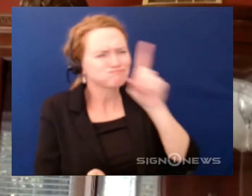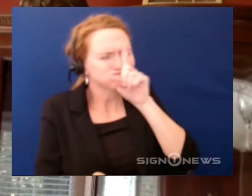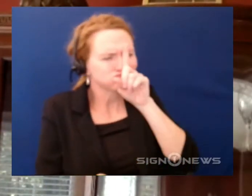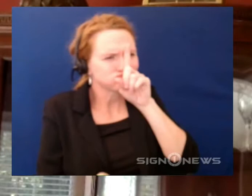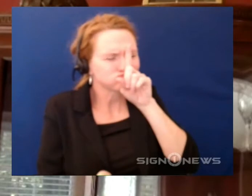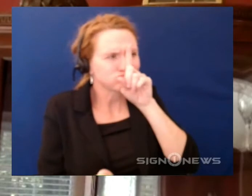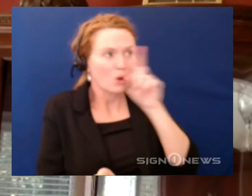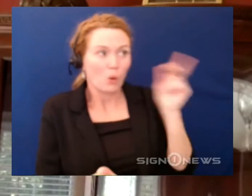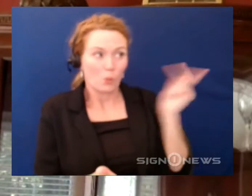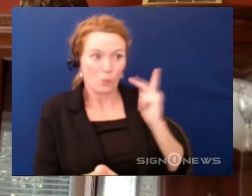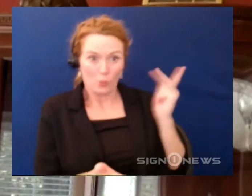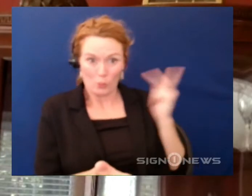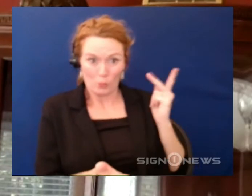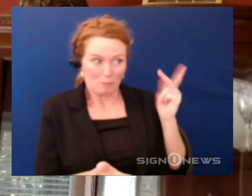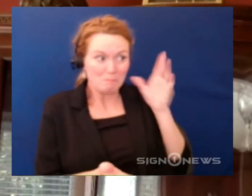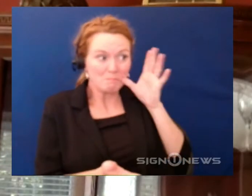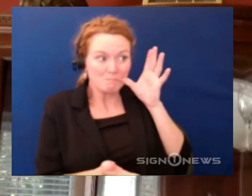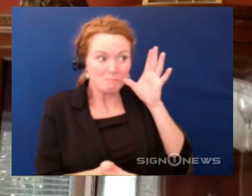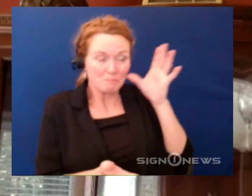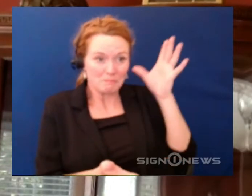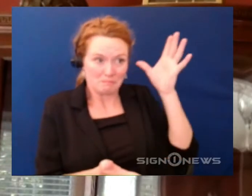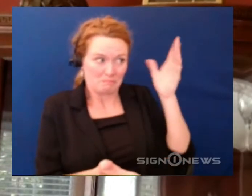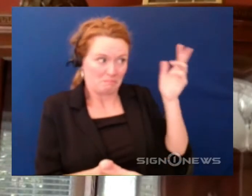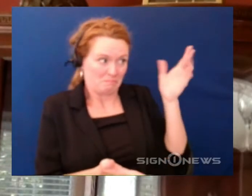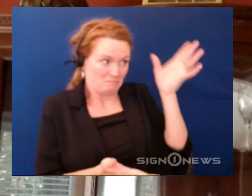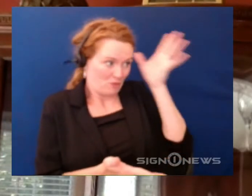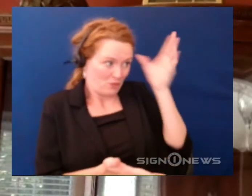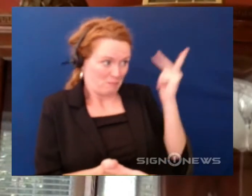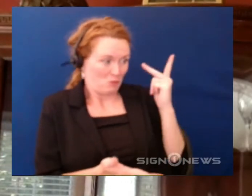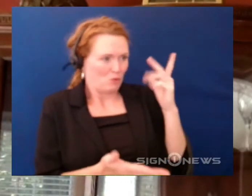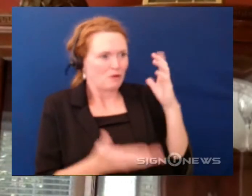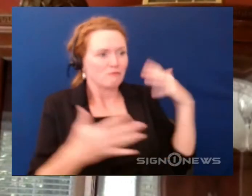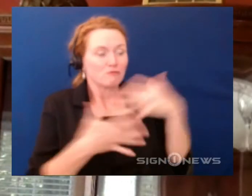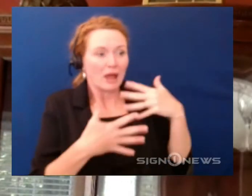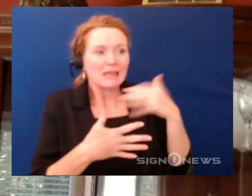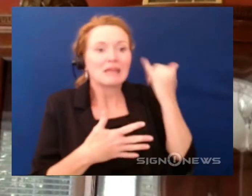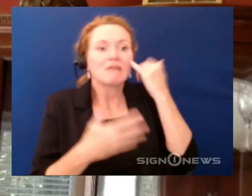were afraid that there would be a medical emergency.